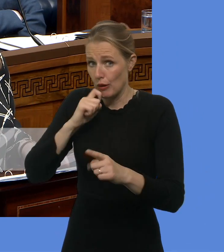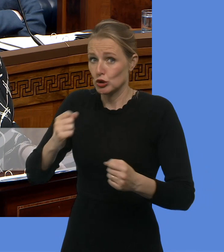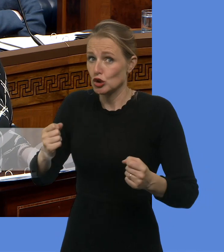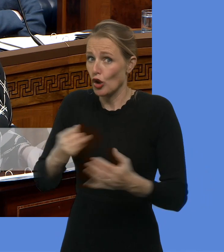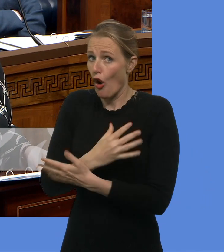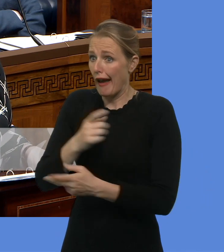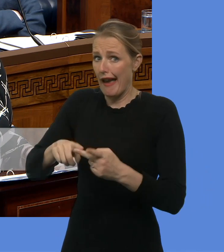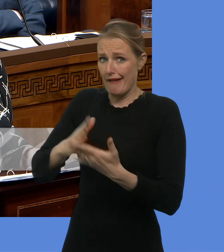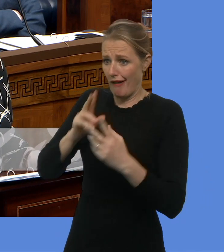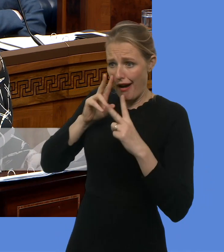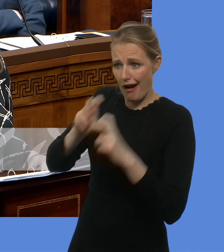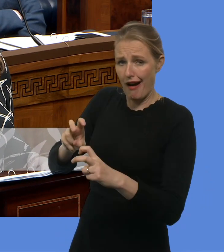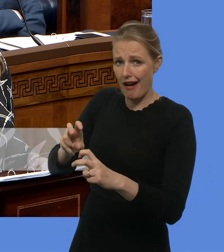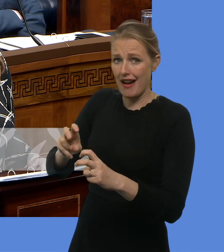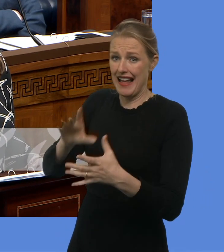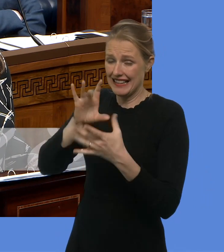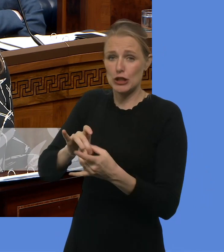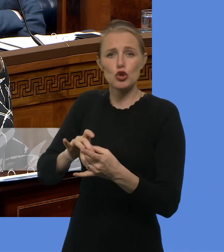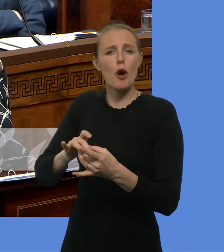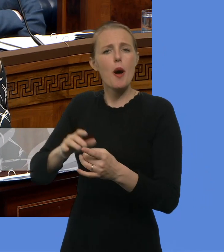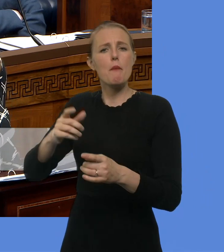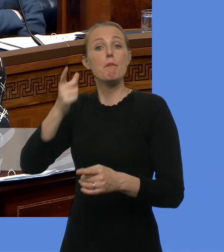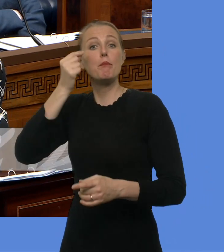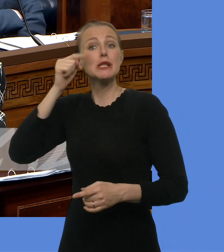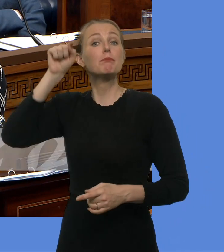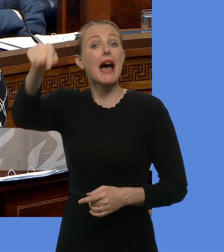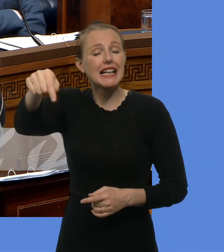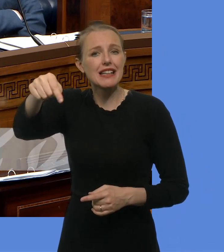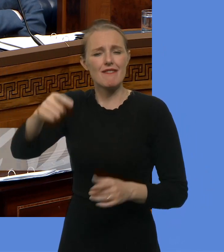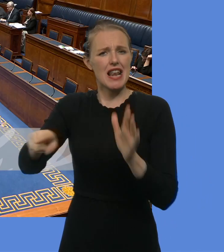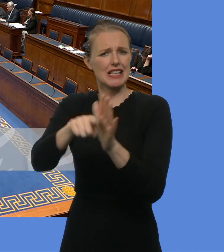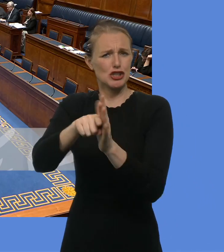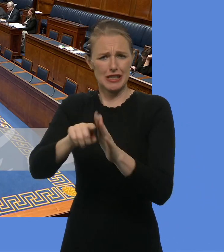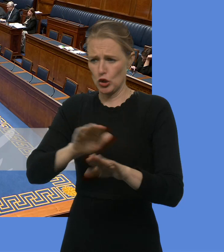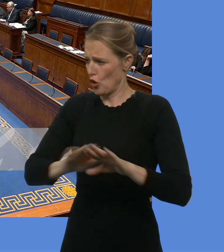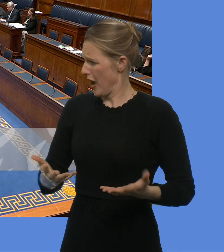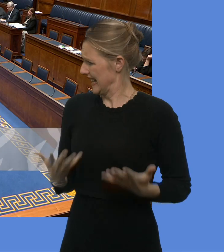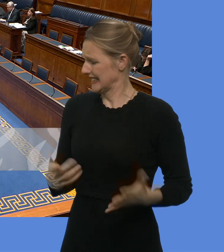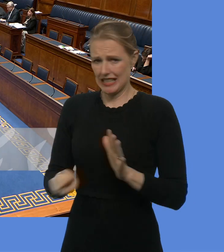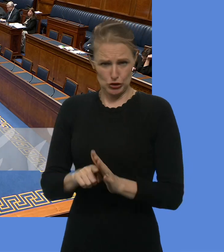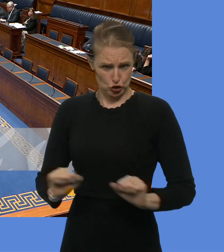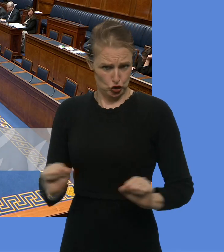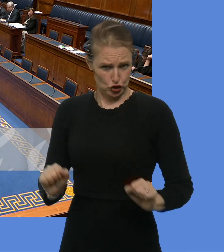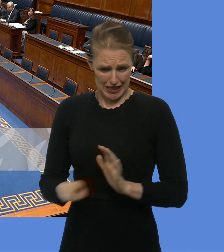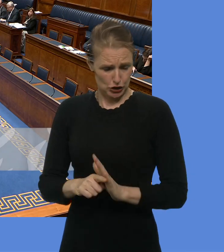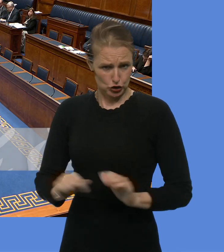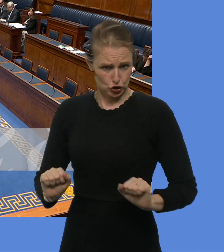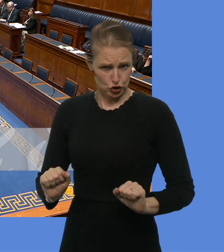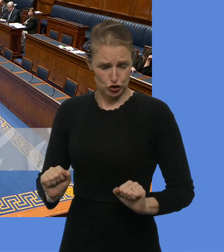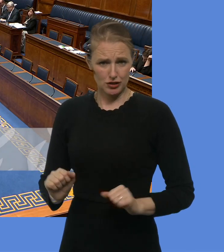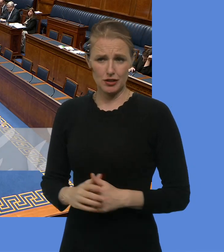did so on the basis of prospective legislation rather than existing legislation. Question 3 has been withdrawn. I